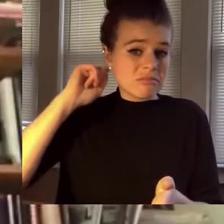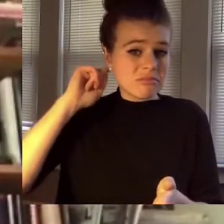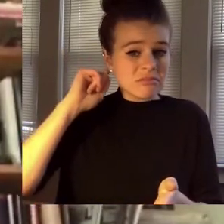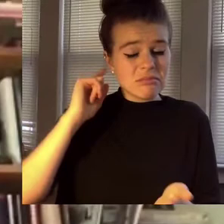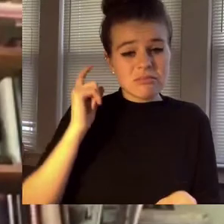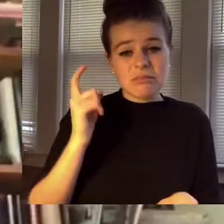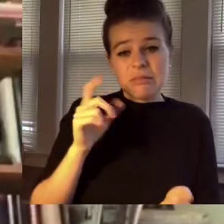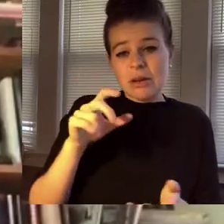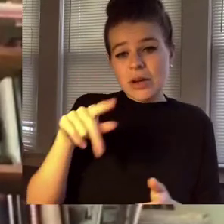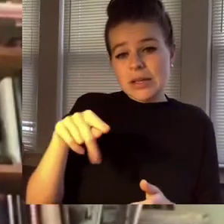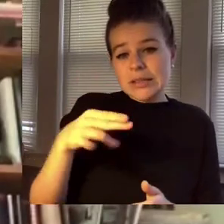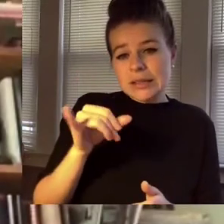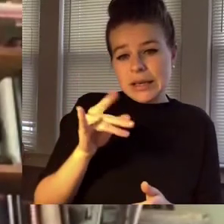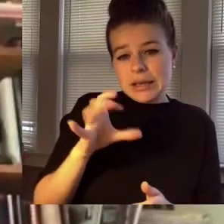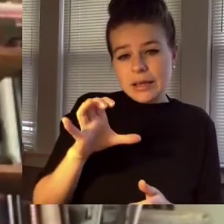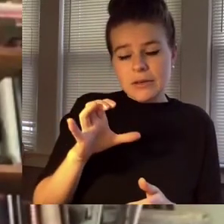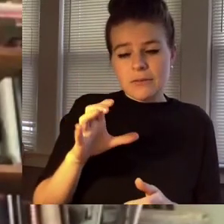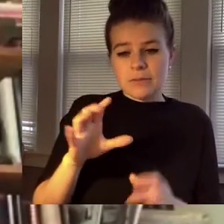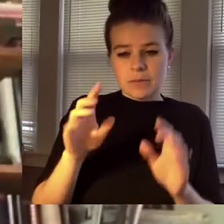poem.